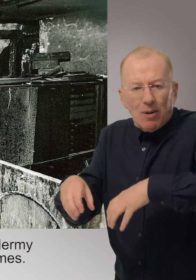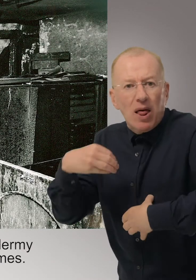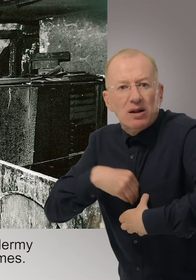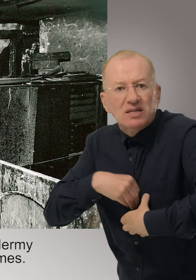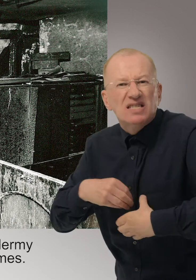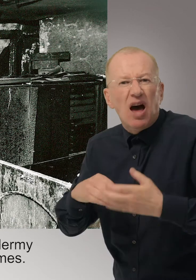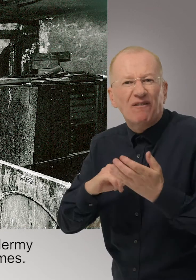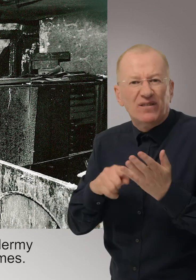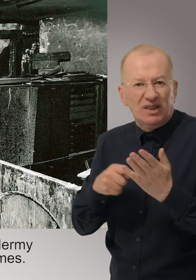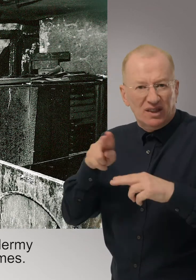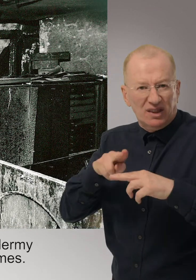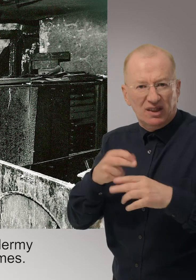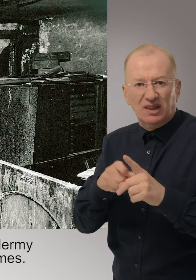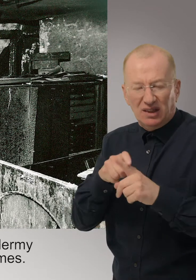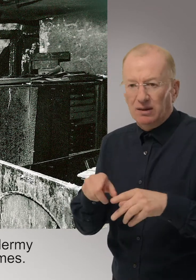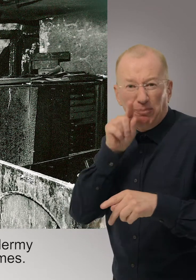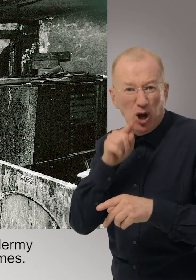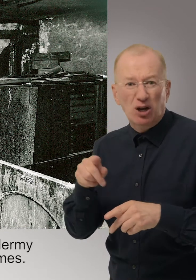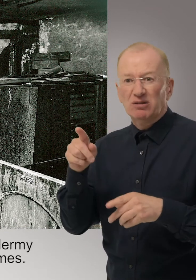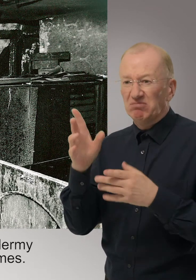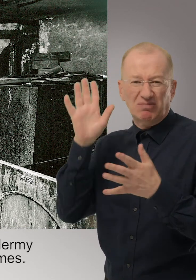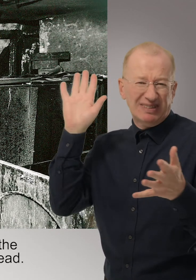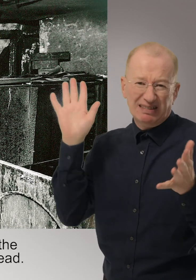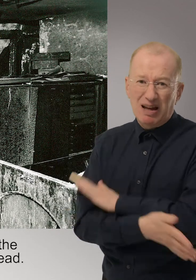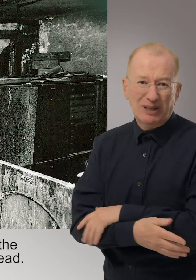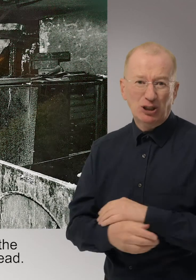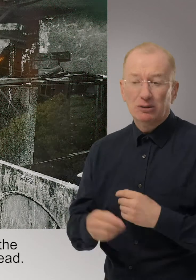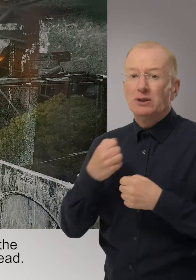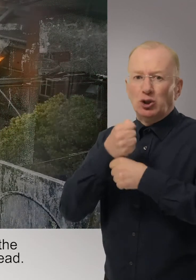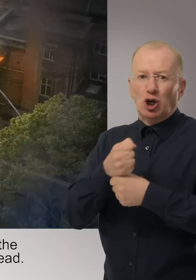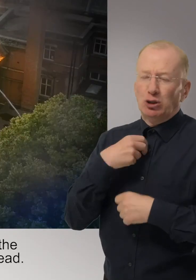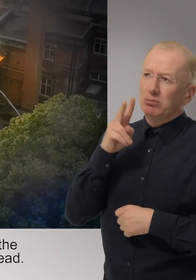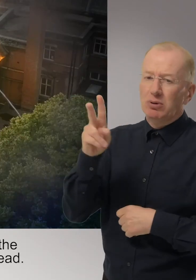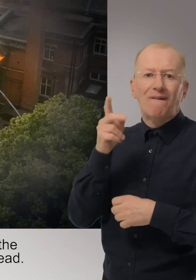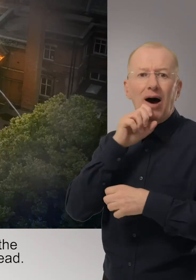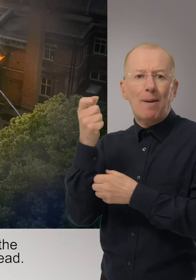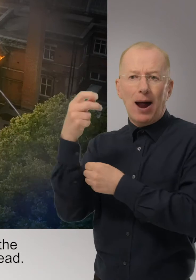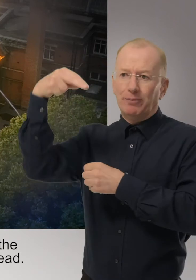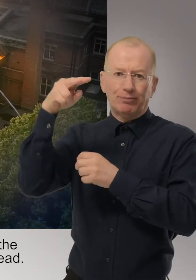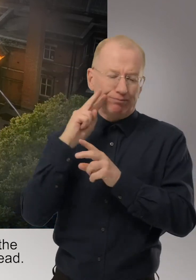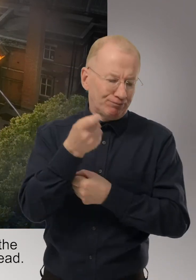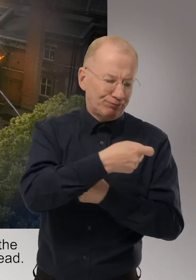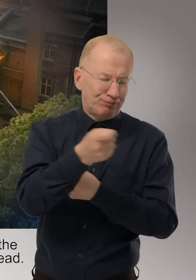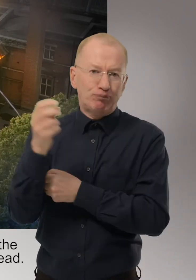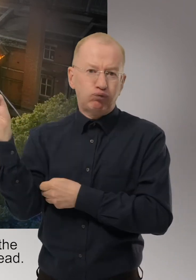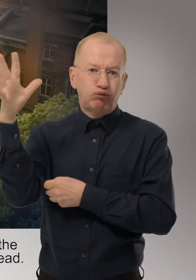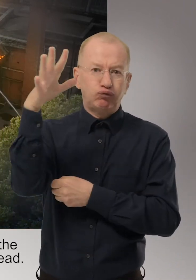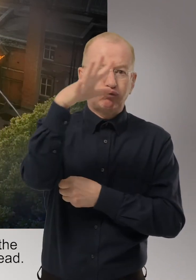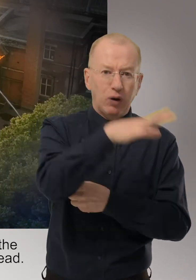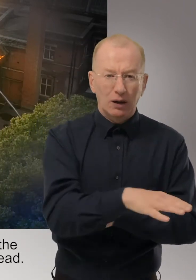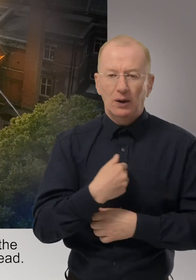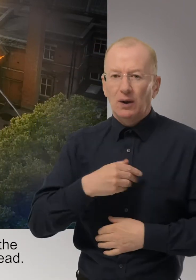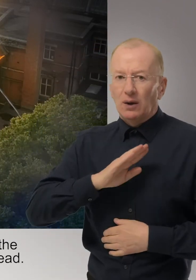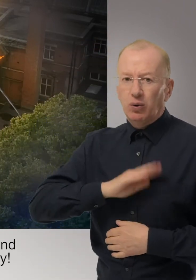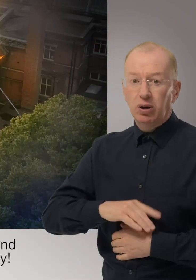butterflies, taxidermy animals and birds also went up in flames. I watched the firemen from on top of the church as they battled to stop the